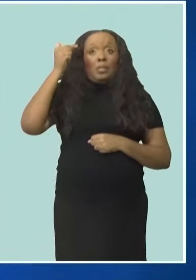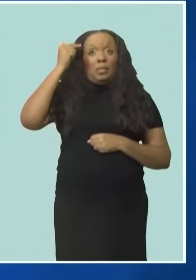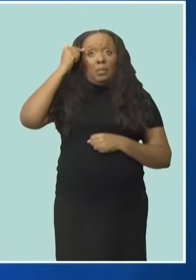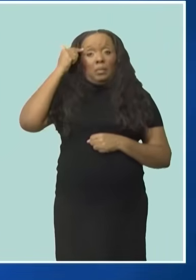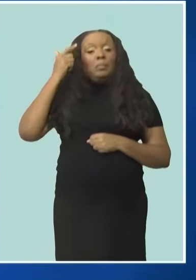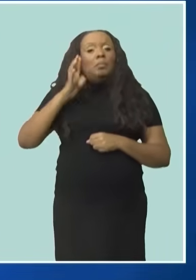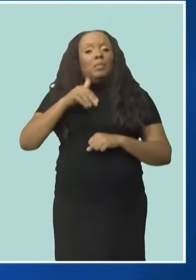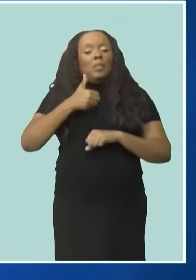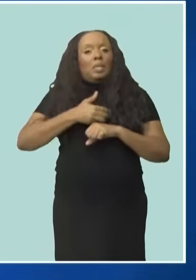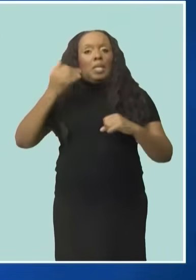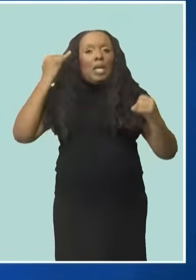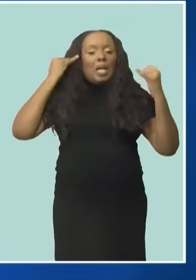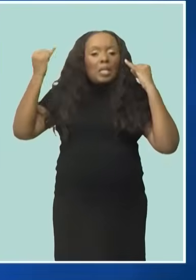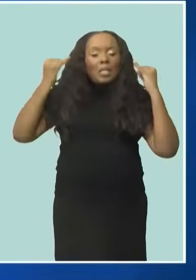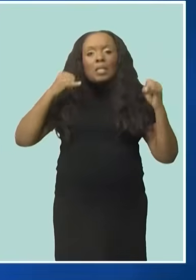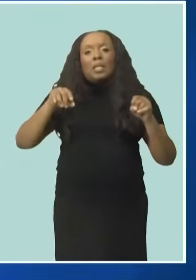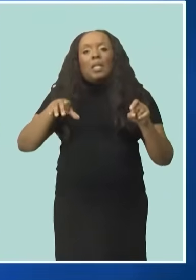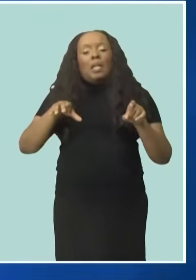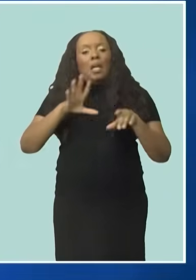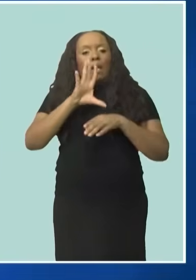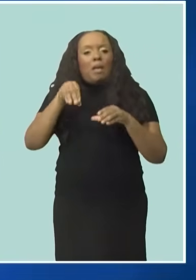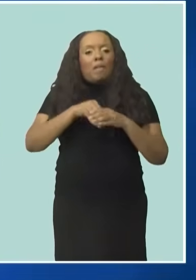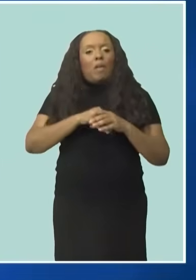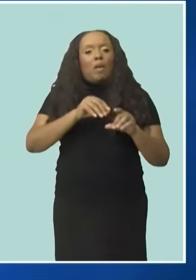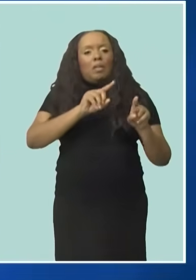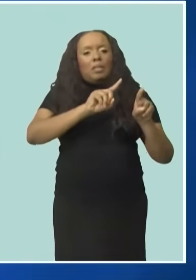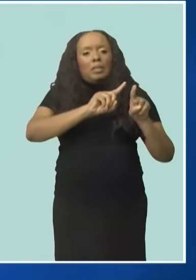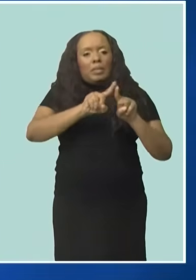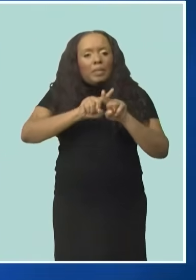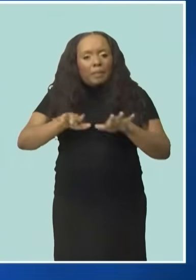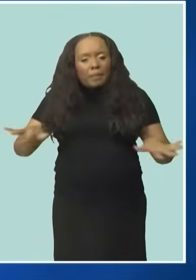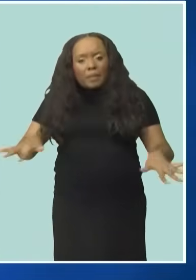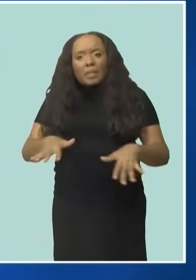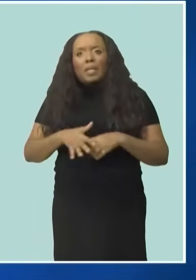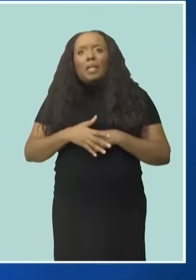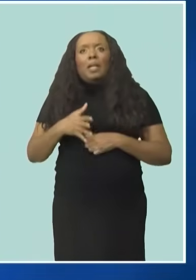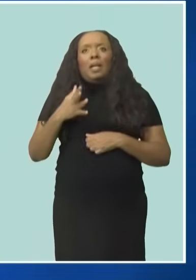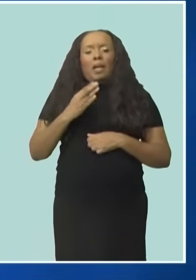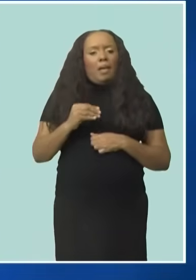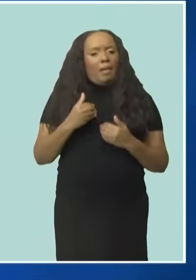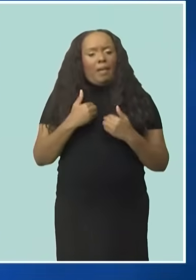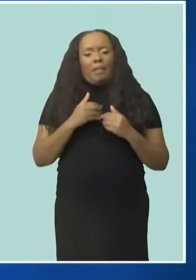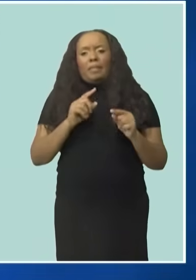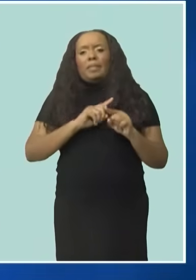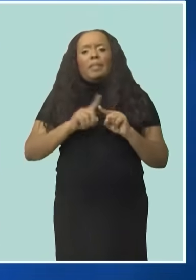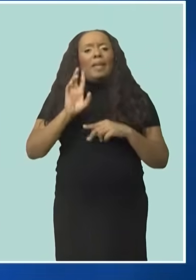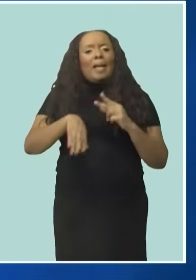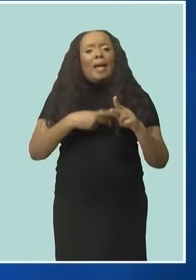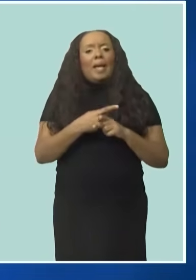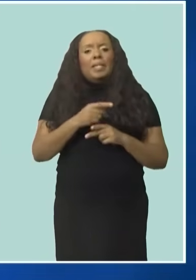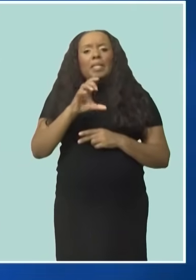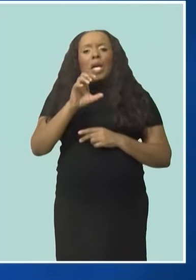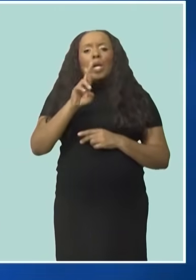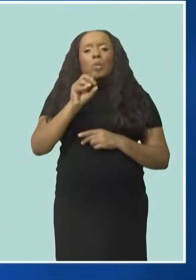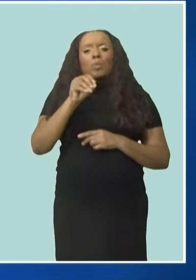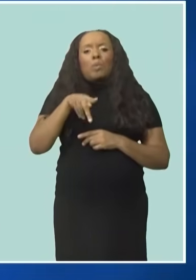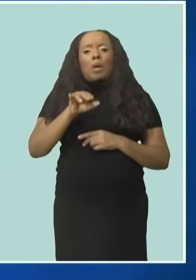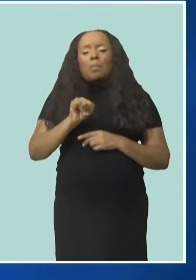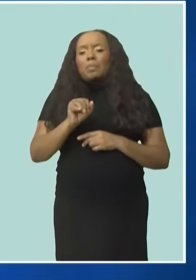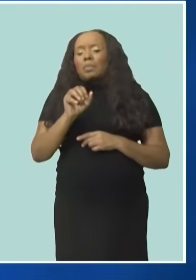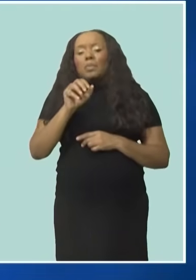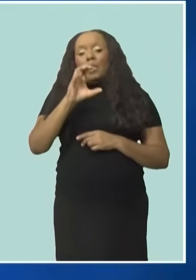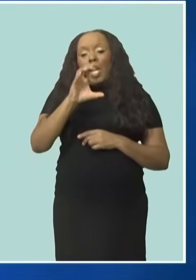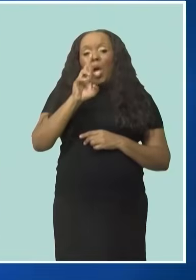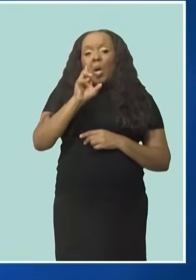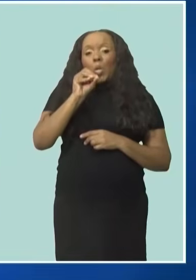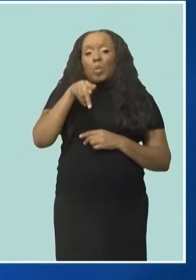which includes diversification and a shift from stable monocrops to climate-resilient crops such as cassava and sweet